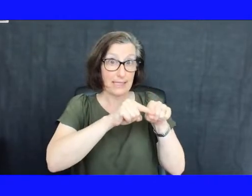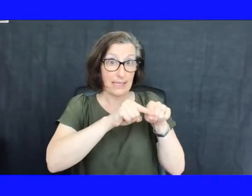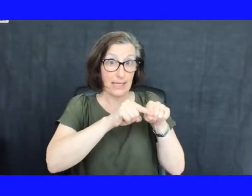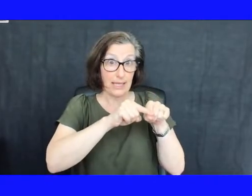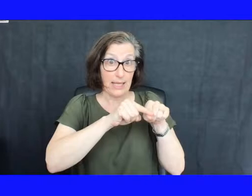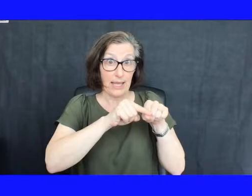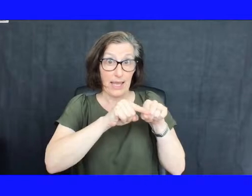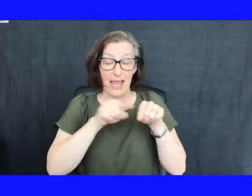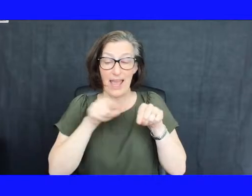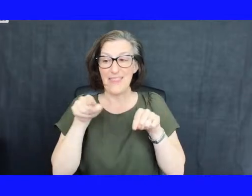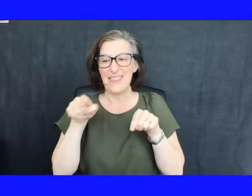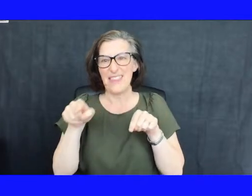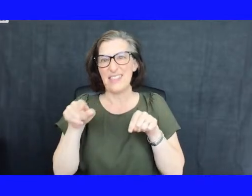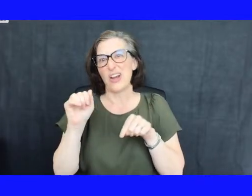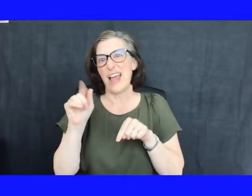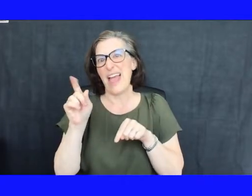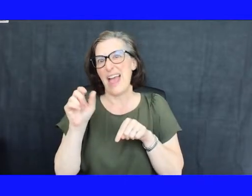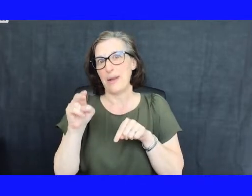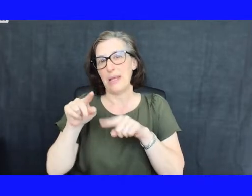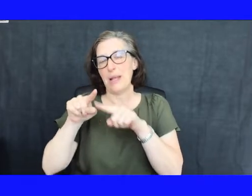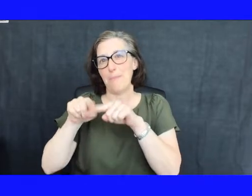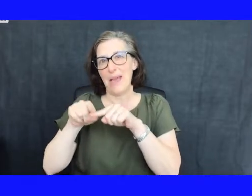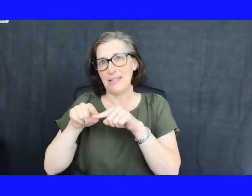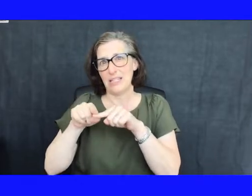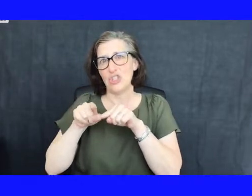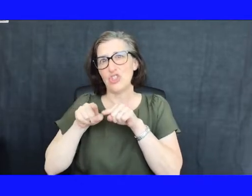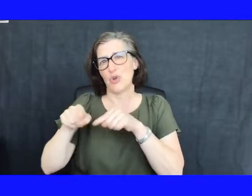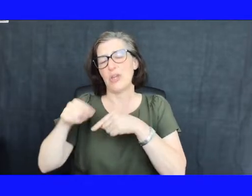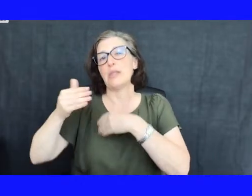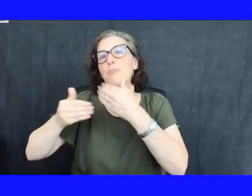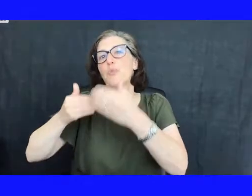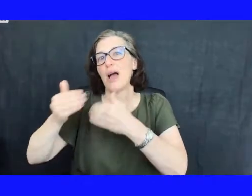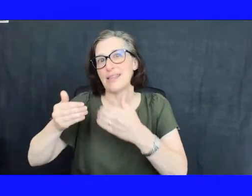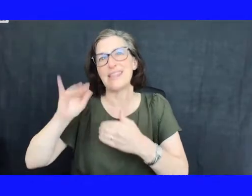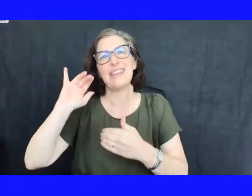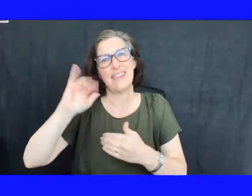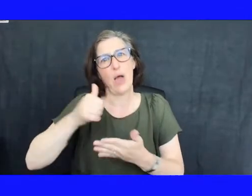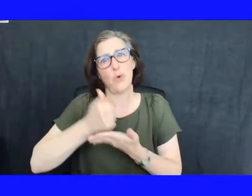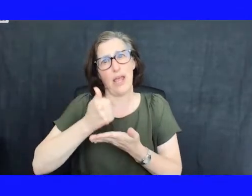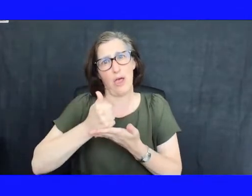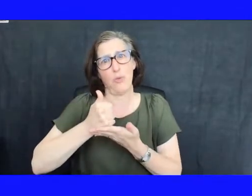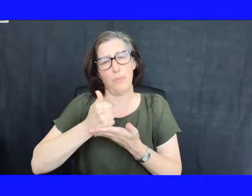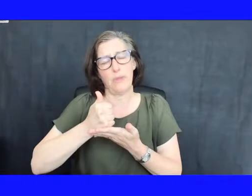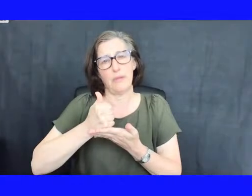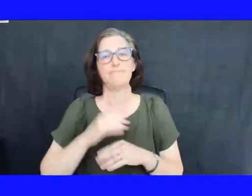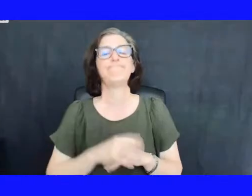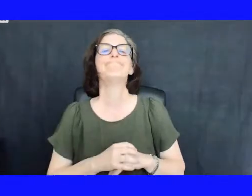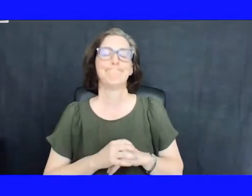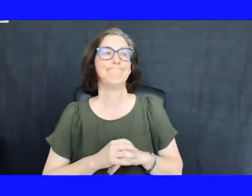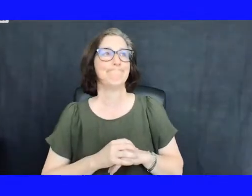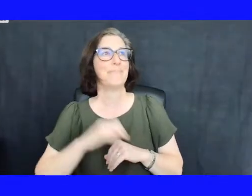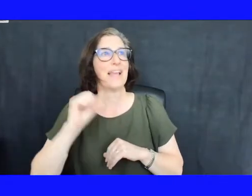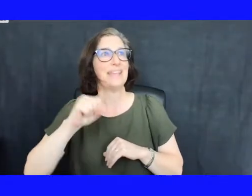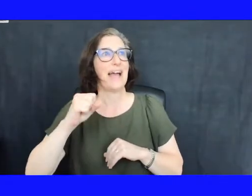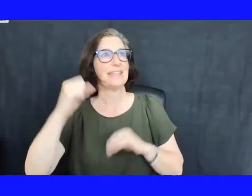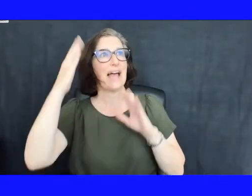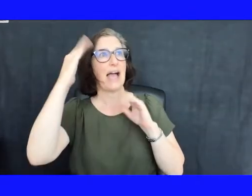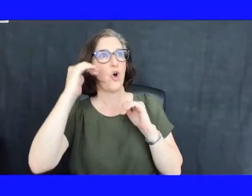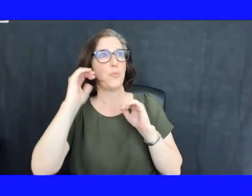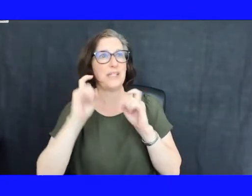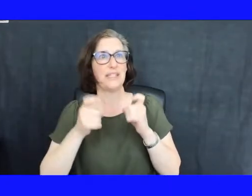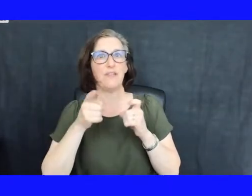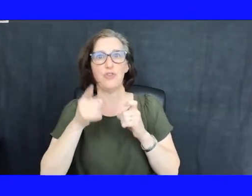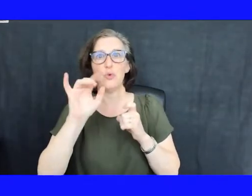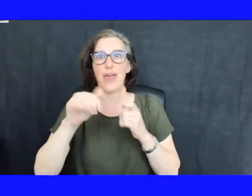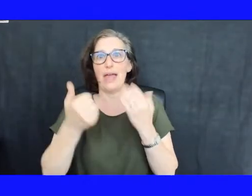Yes. Yes, Individual staff members who either did not want to work in COVID hotspots, who wanted to telecommute,